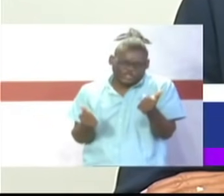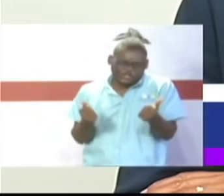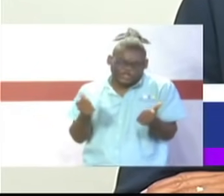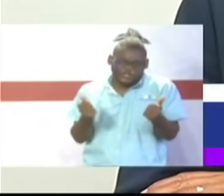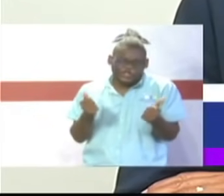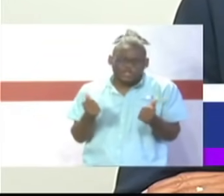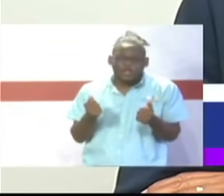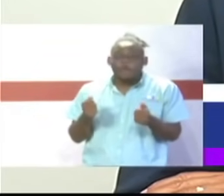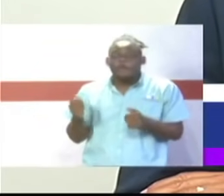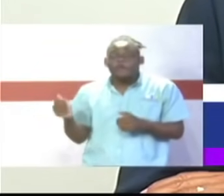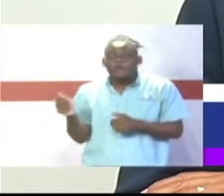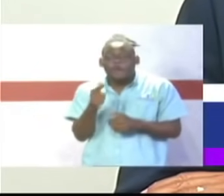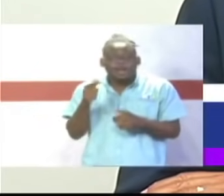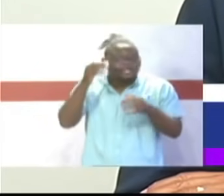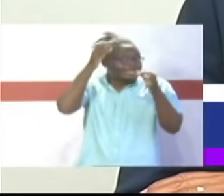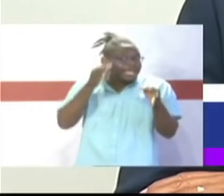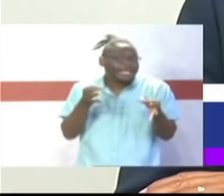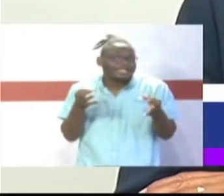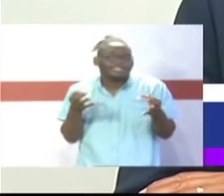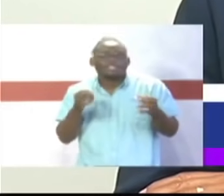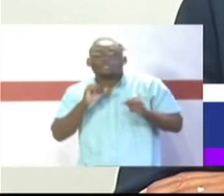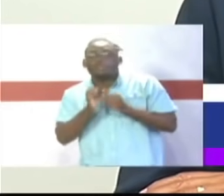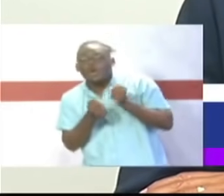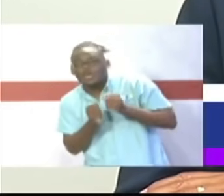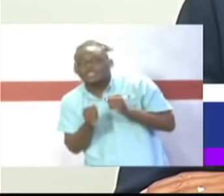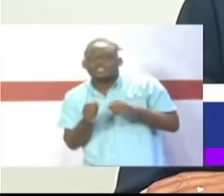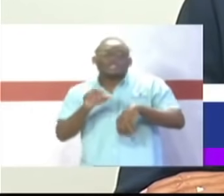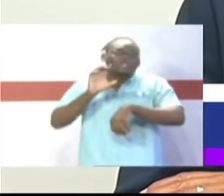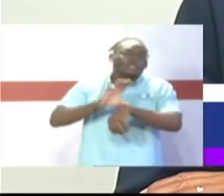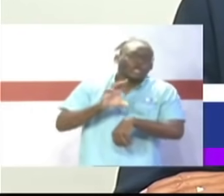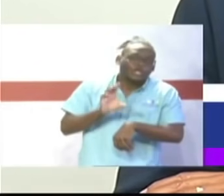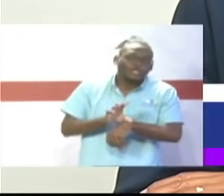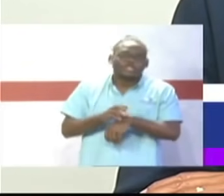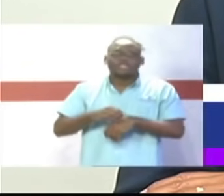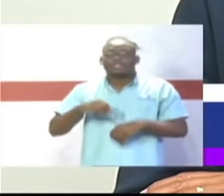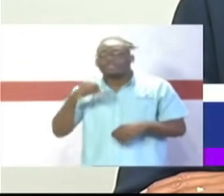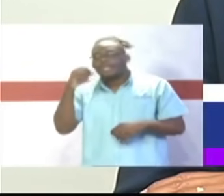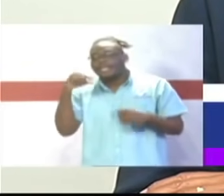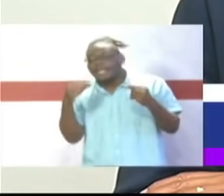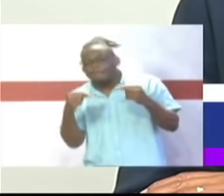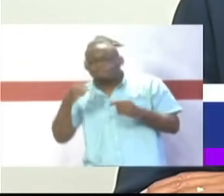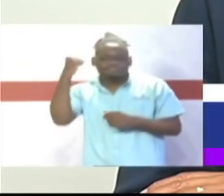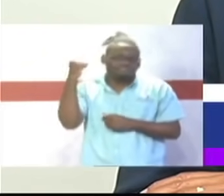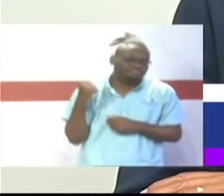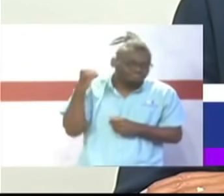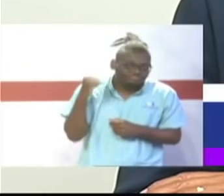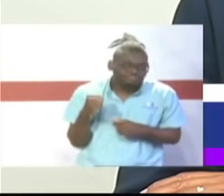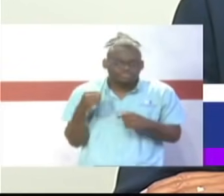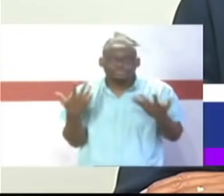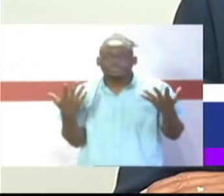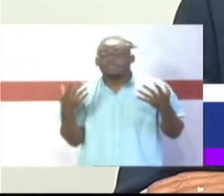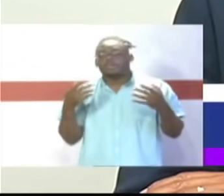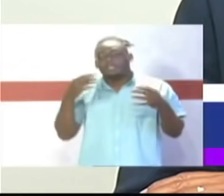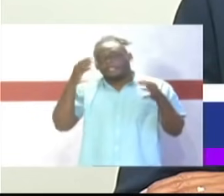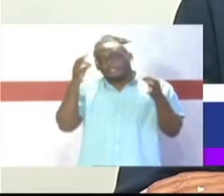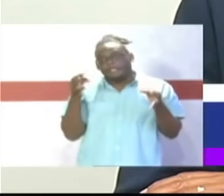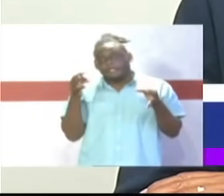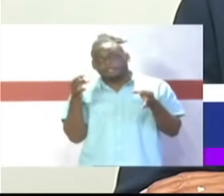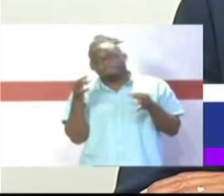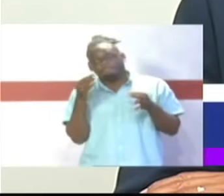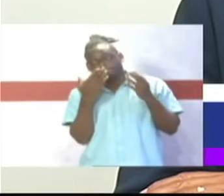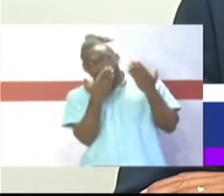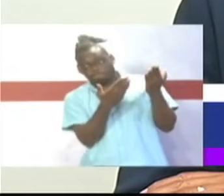casinos, places of worship, everything else will be made by the Honorable Prime Minister and announced